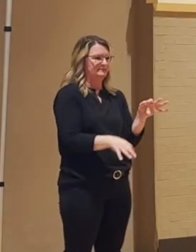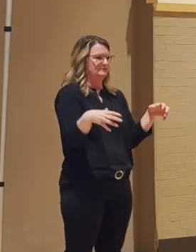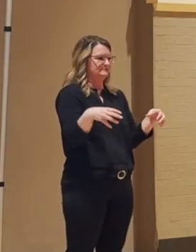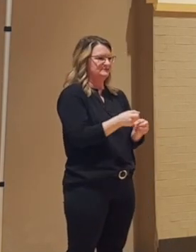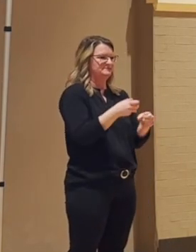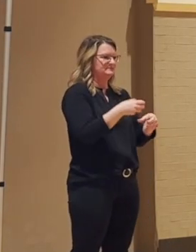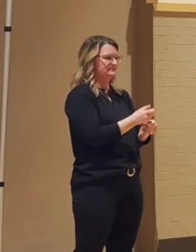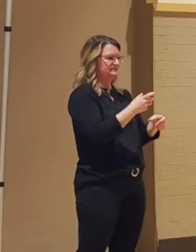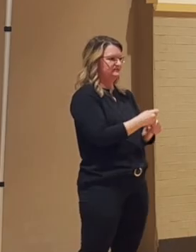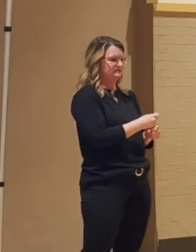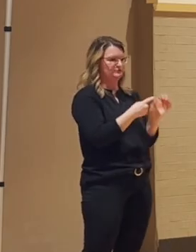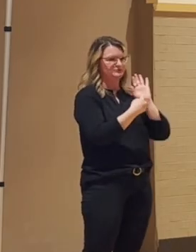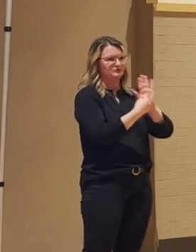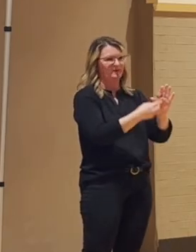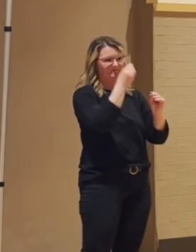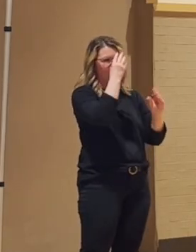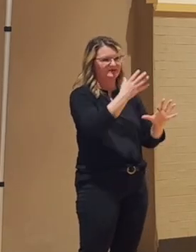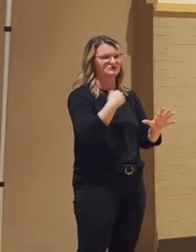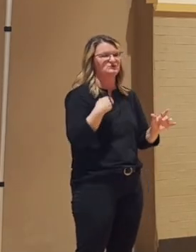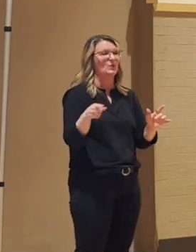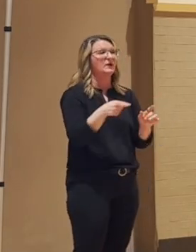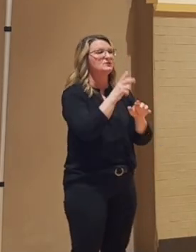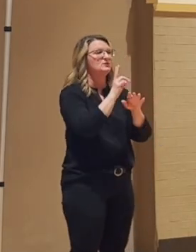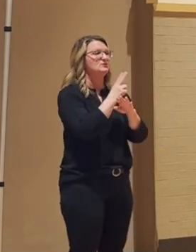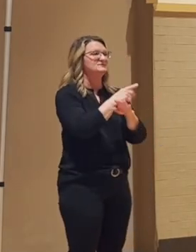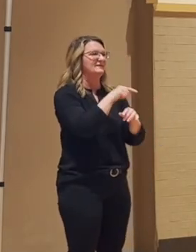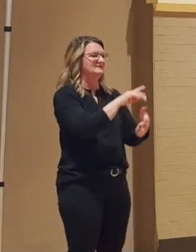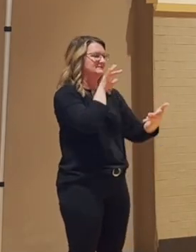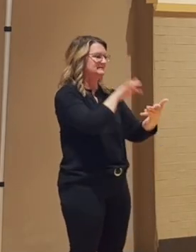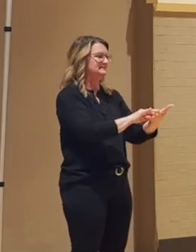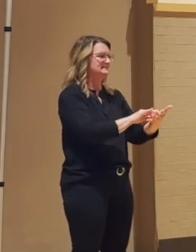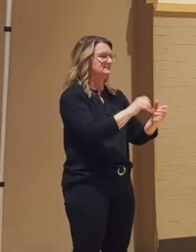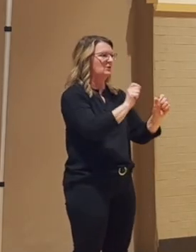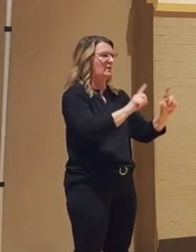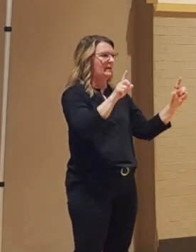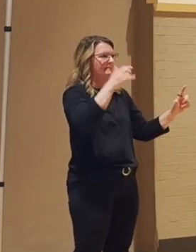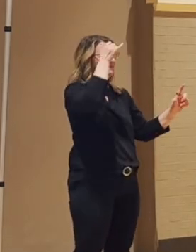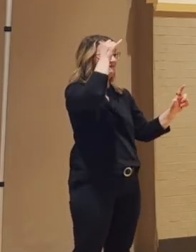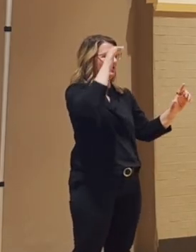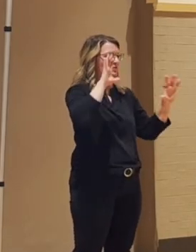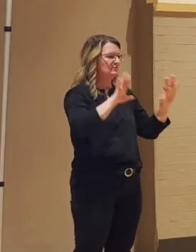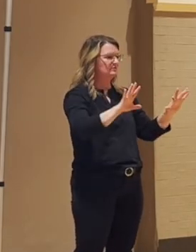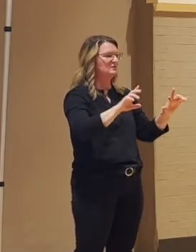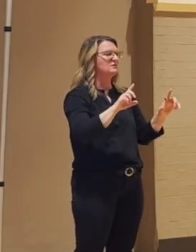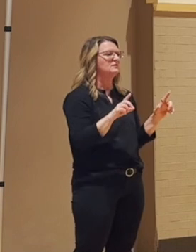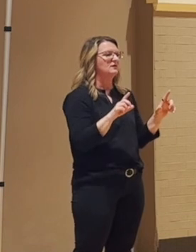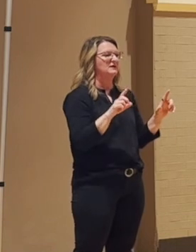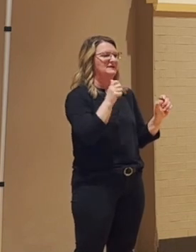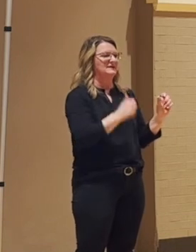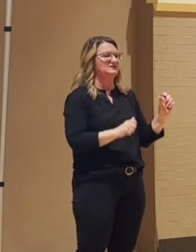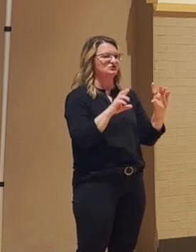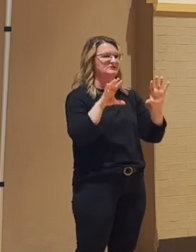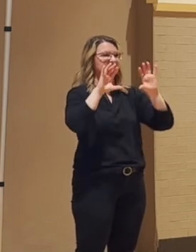so we can do just that. So when you go to our interactive map, it'll be a map of the city of Buffalo. Each of the